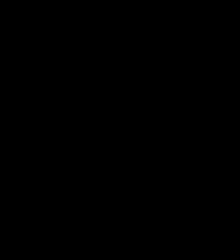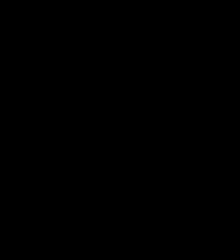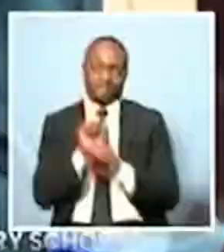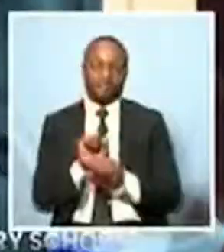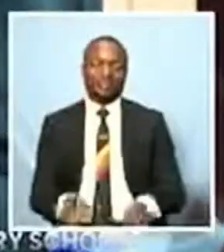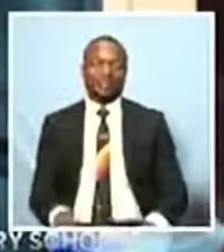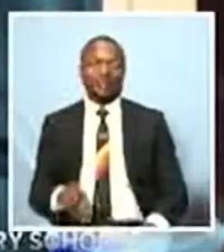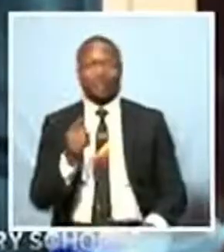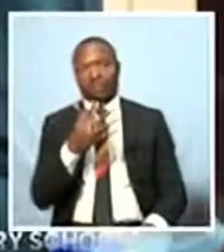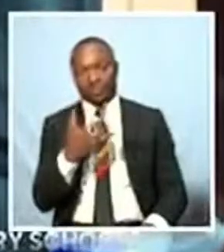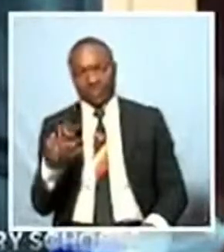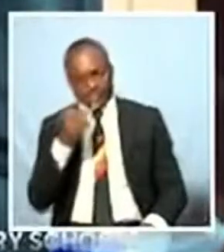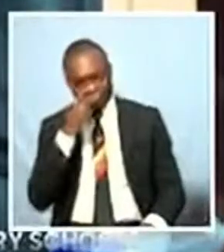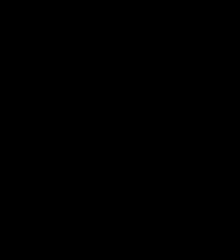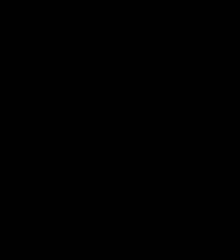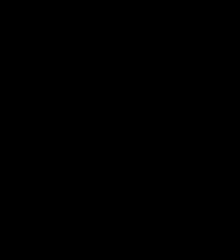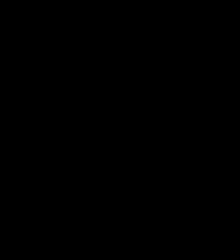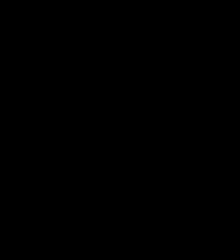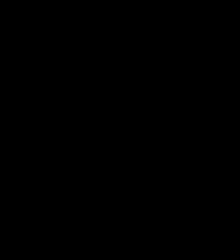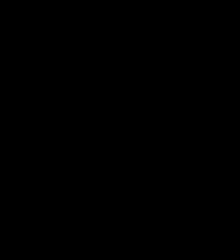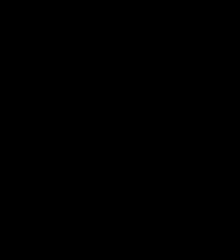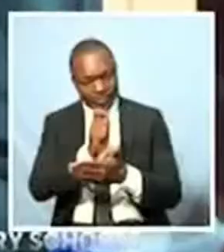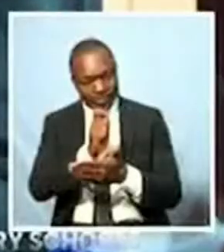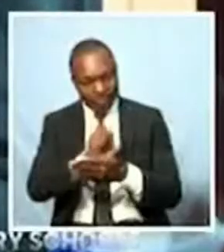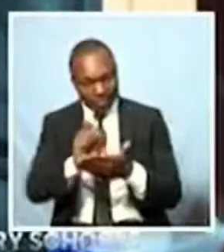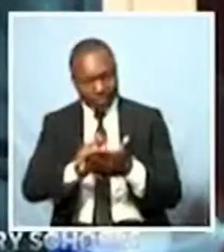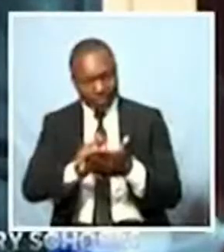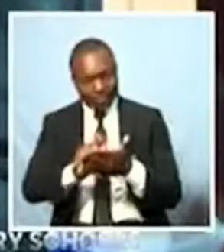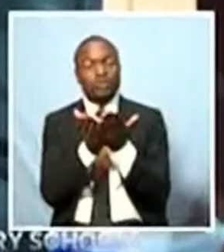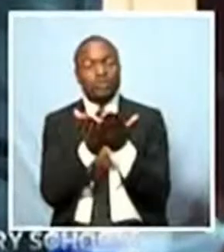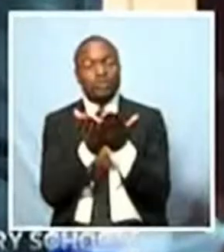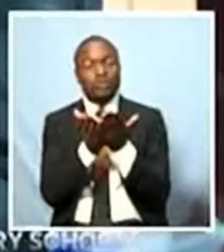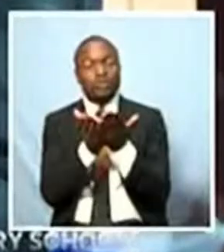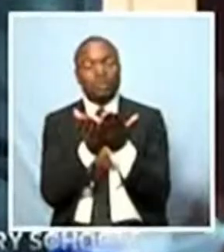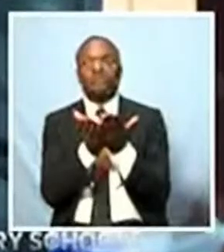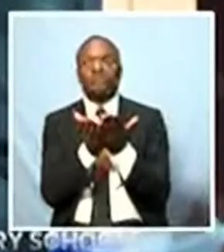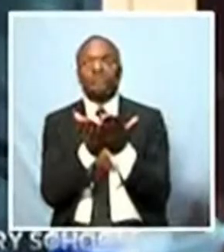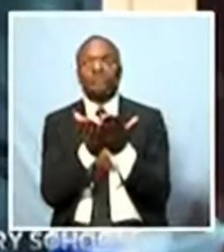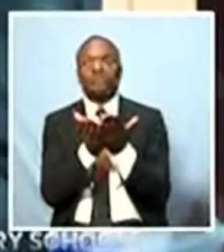And one thing I've noticed is that getting textbooks.